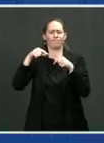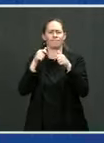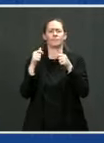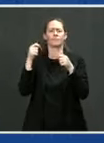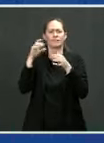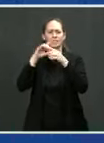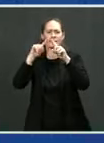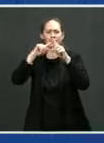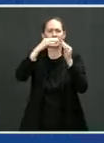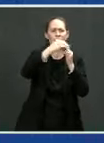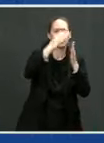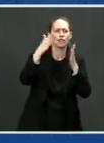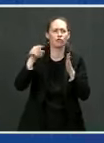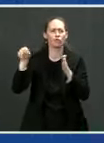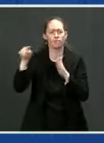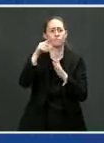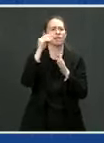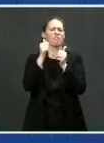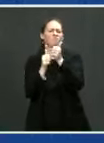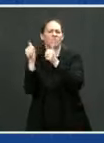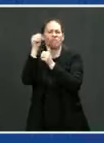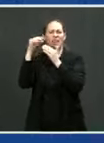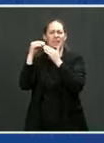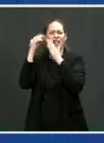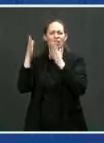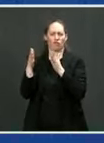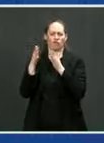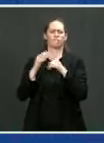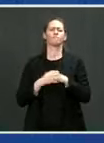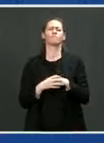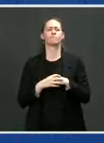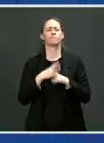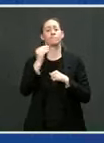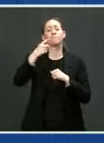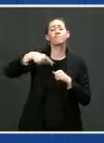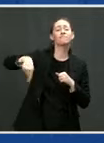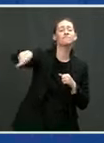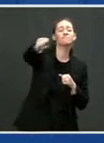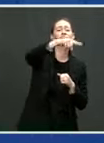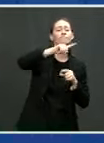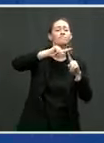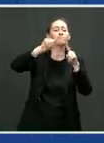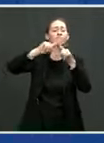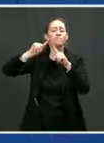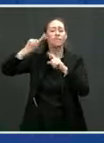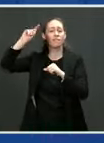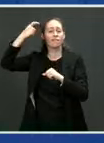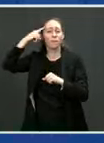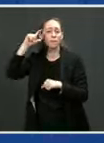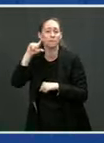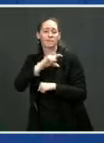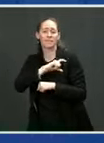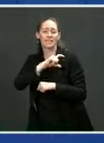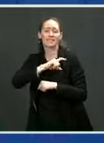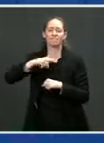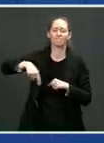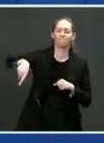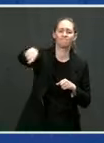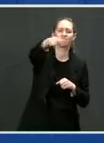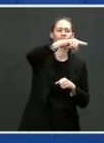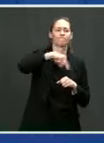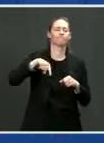General Garland, Mayor Bowser, all the Capitol Hill Police and all that are here